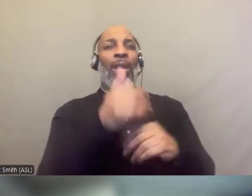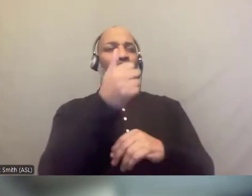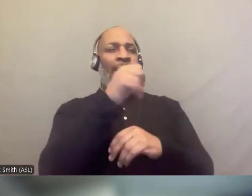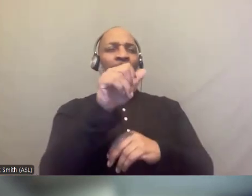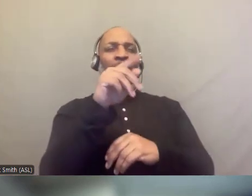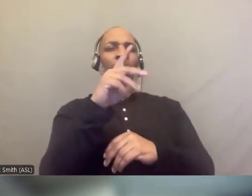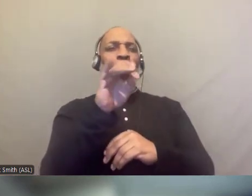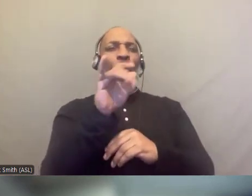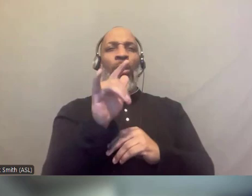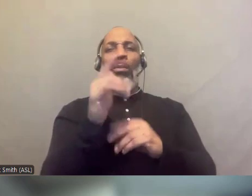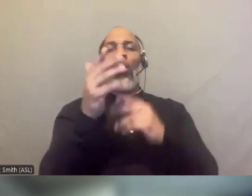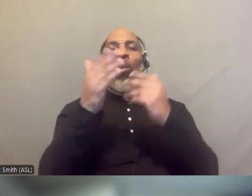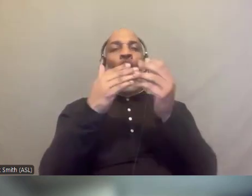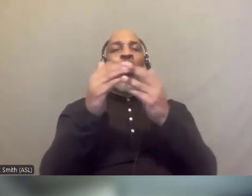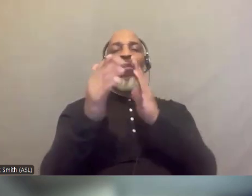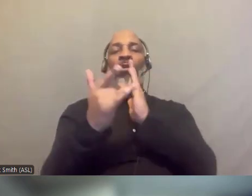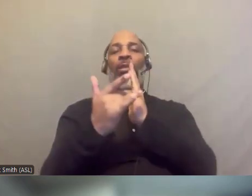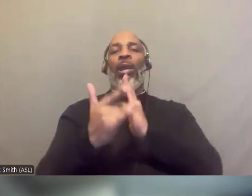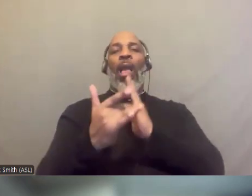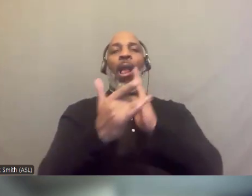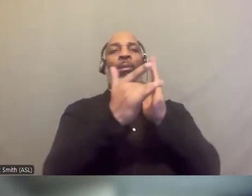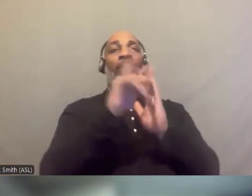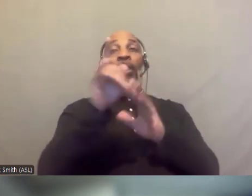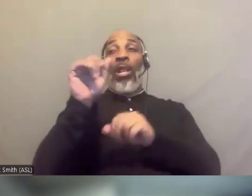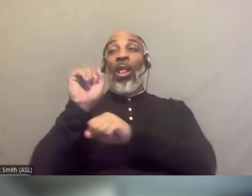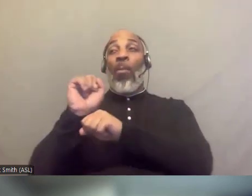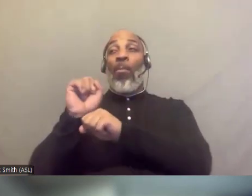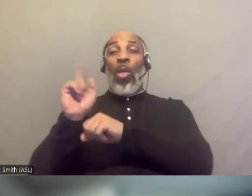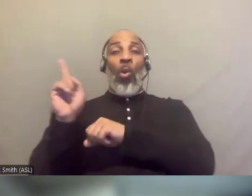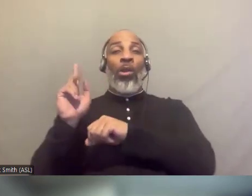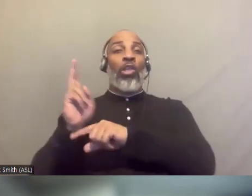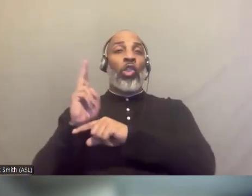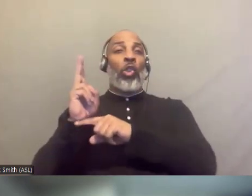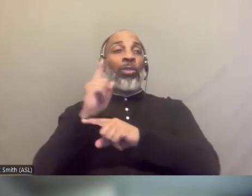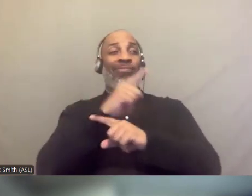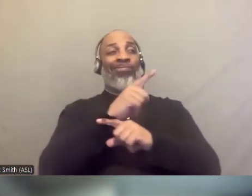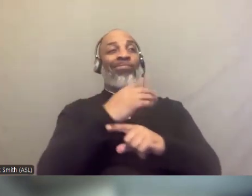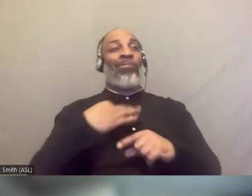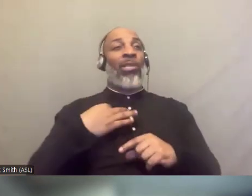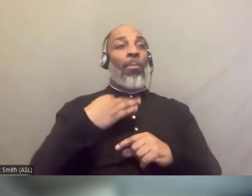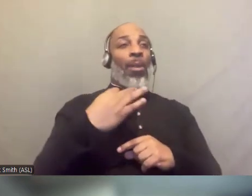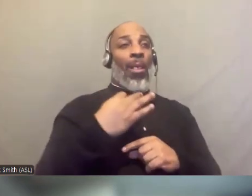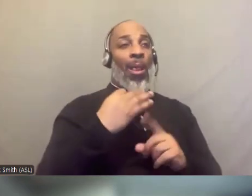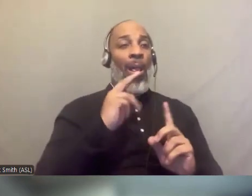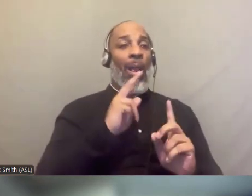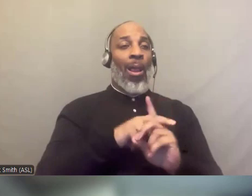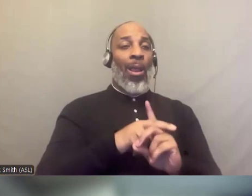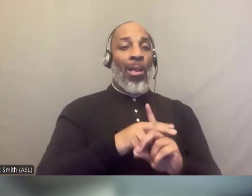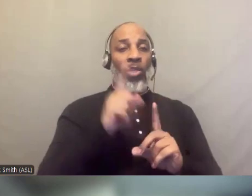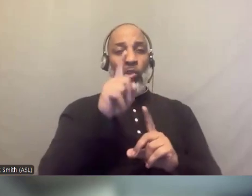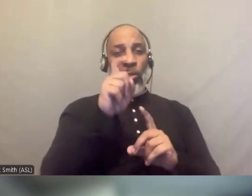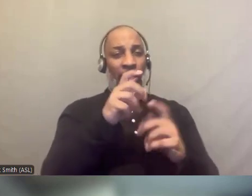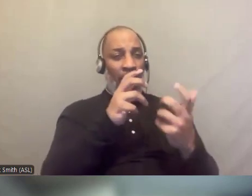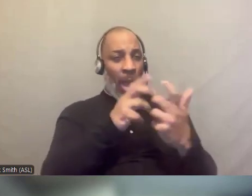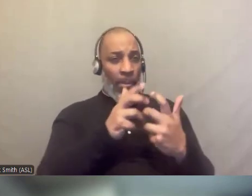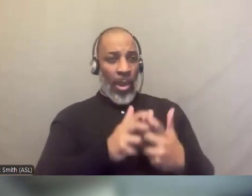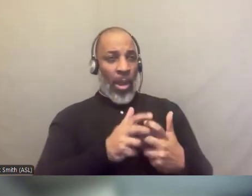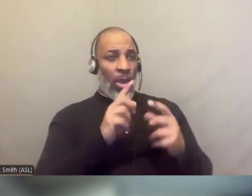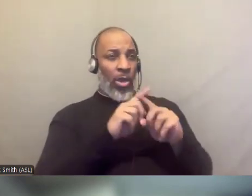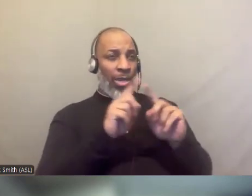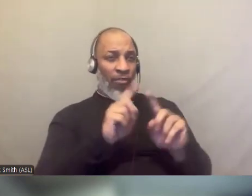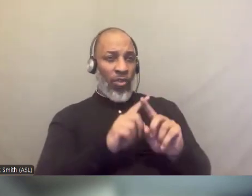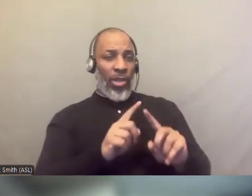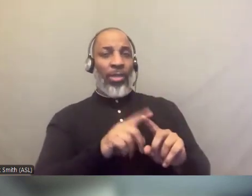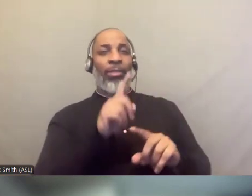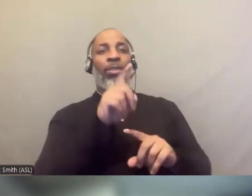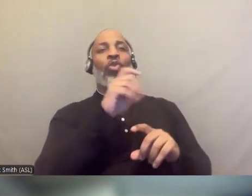or whatever technology the employer requires the candidate to apply. If you need some kind of accommodations or you need to do it differently,